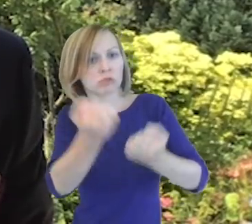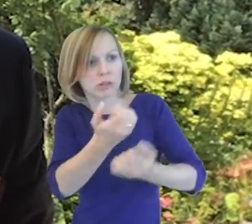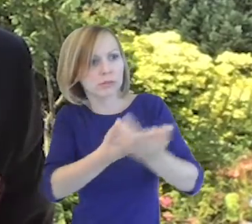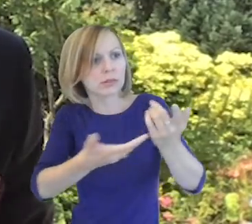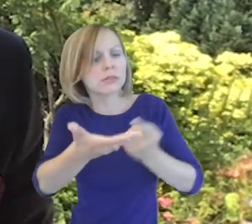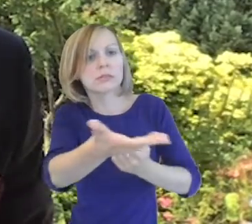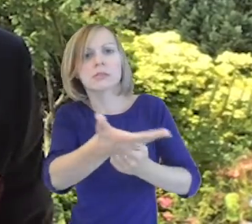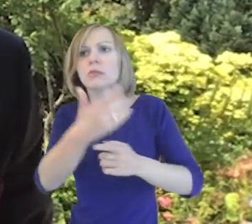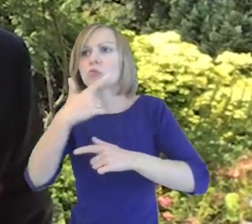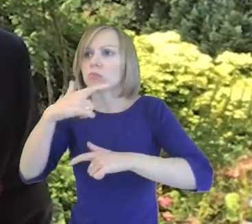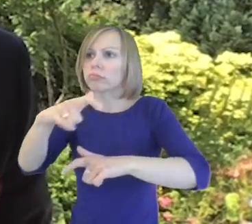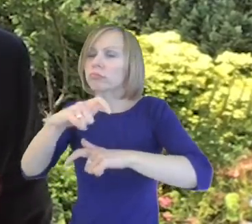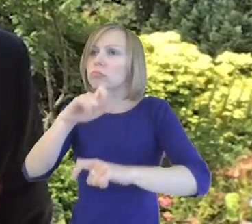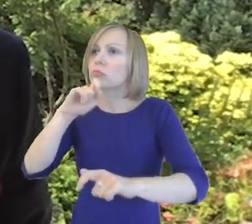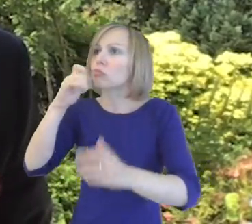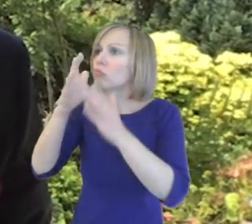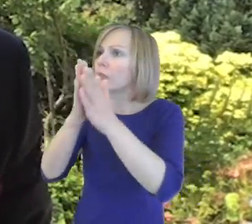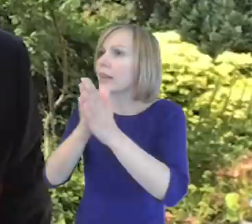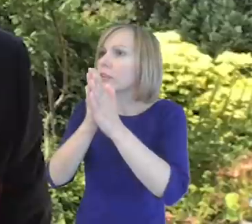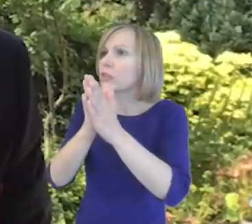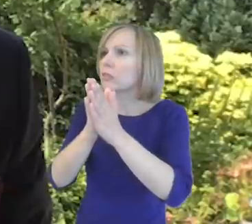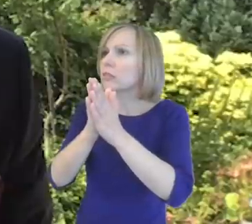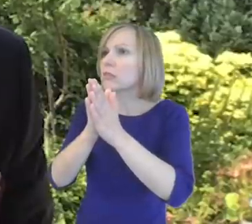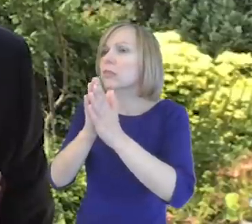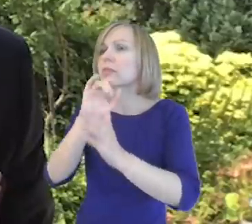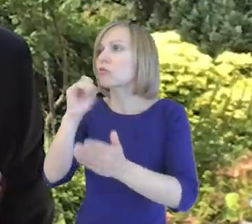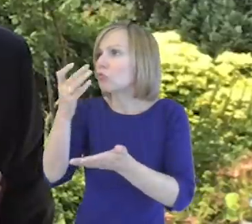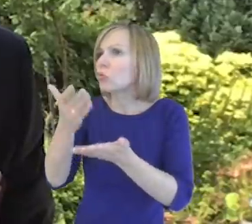true religion and virtue.